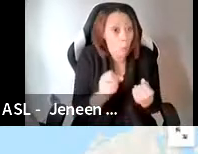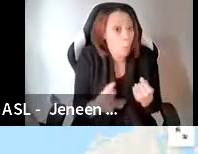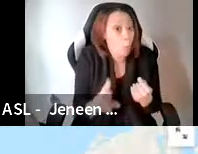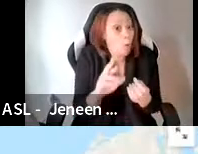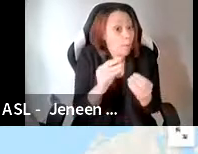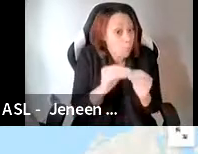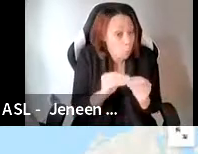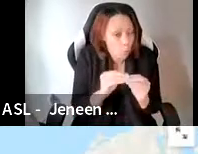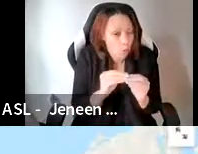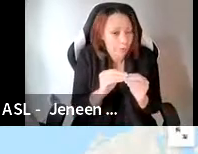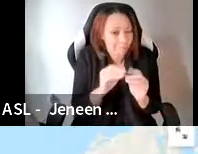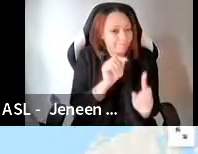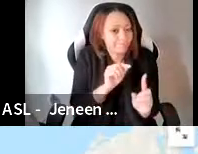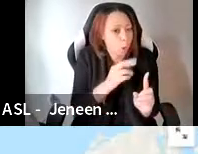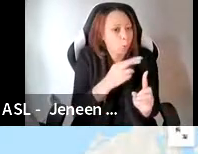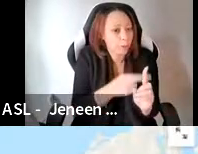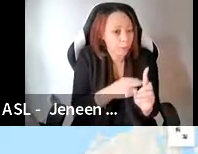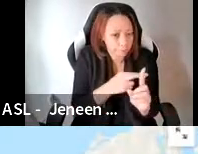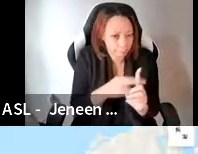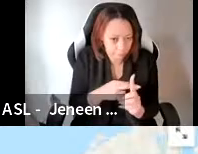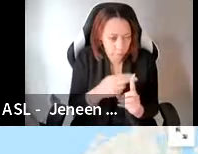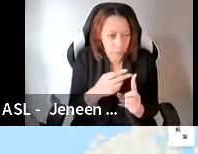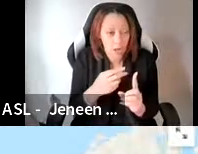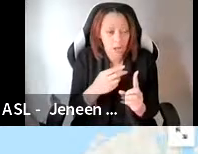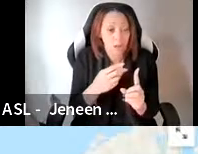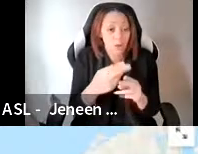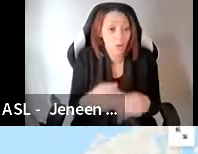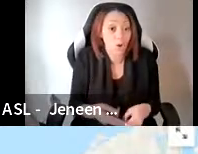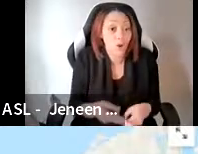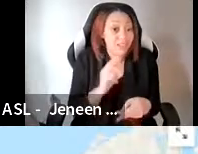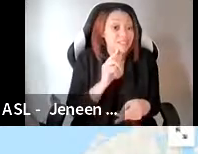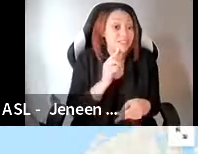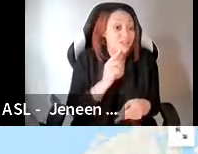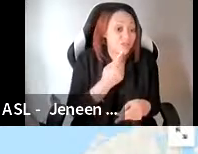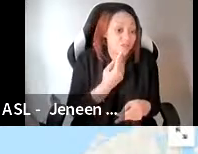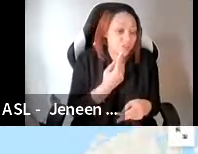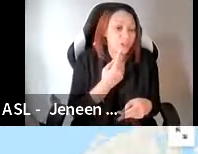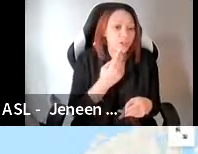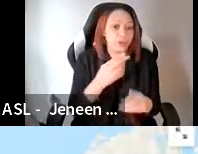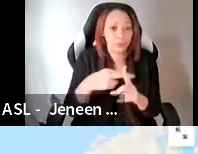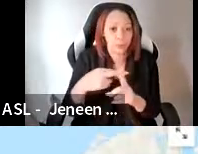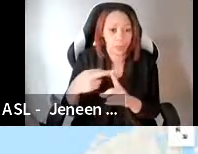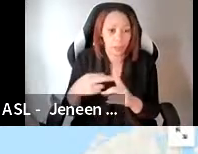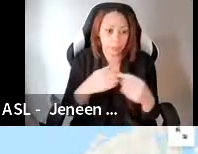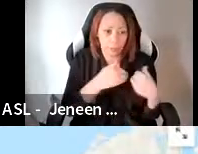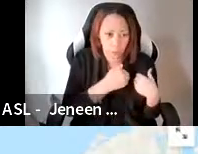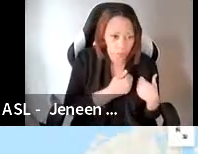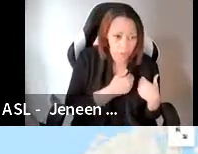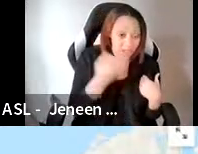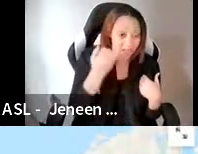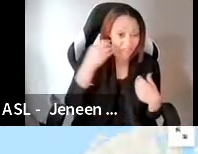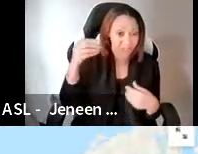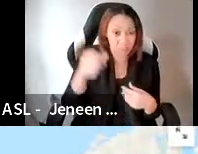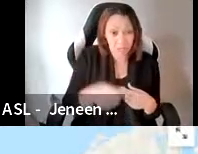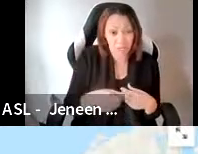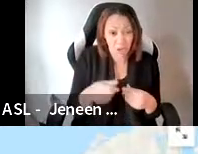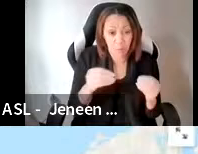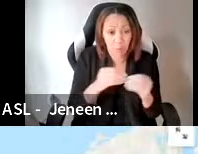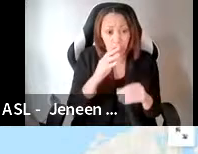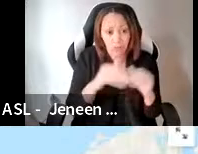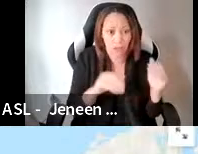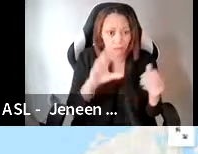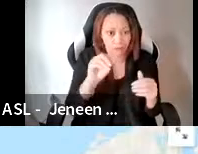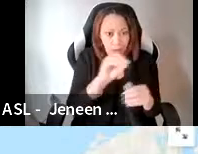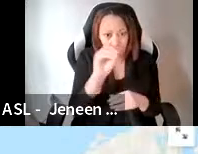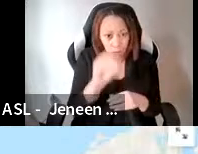on rent. We call that severe rent burden when a household is spending more than 50% of their income on rent.